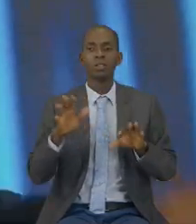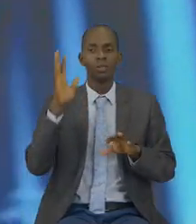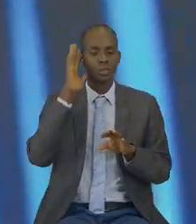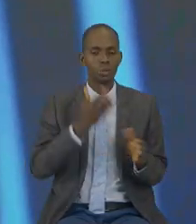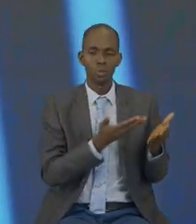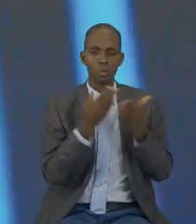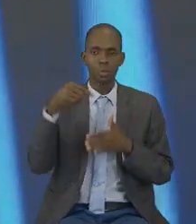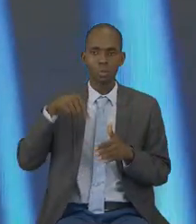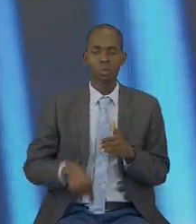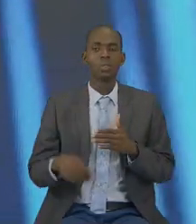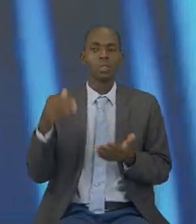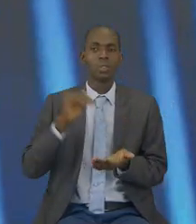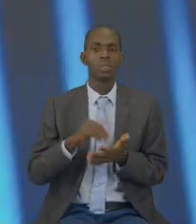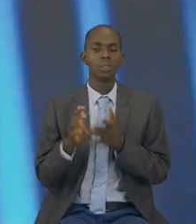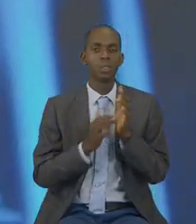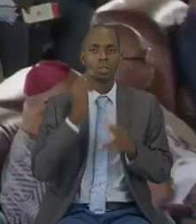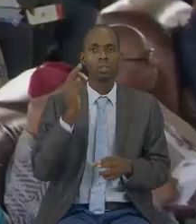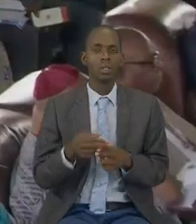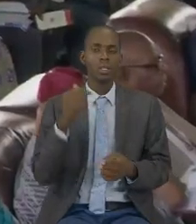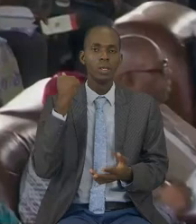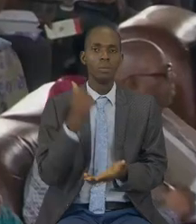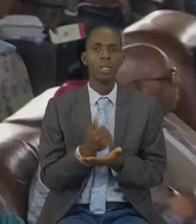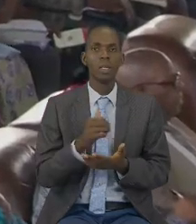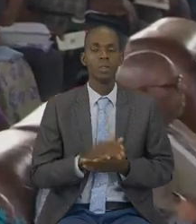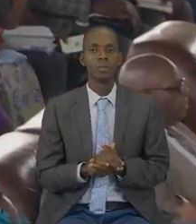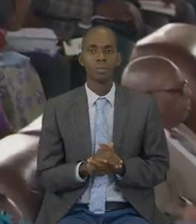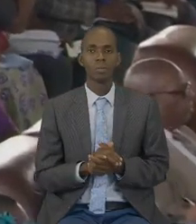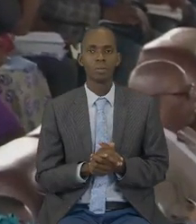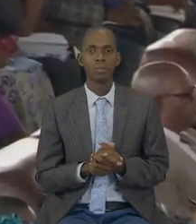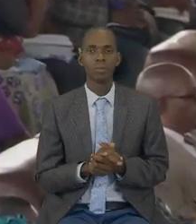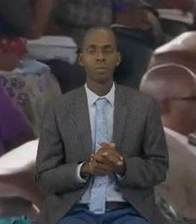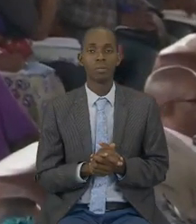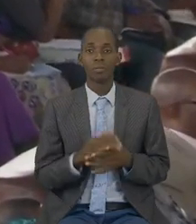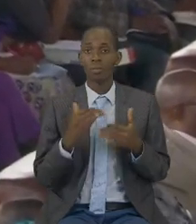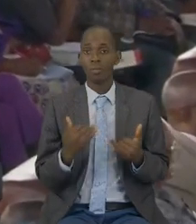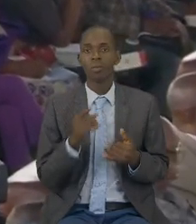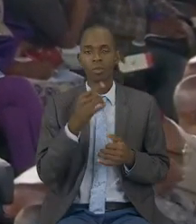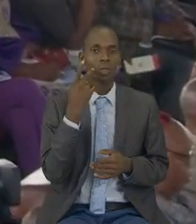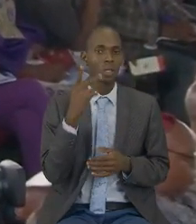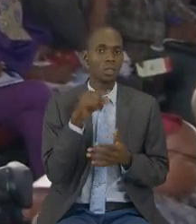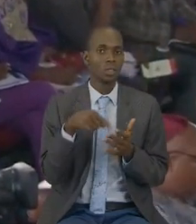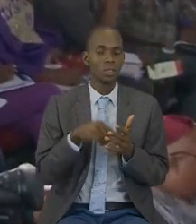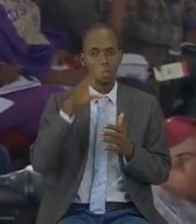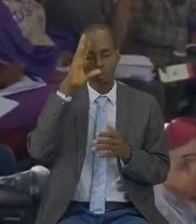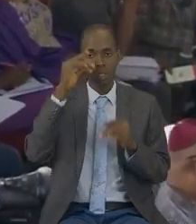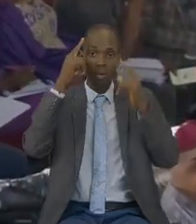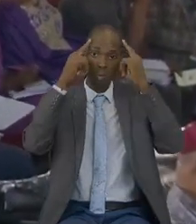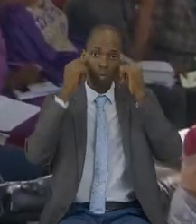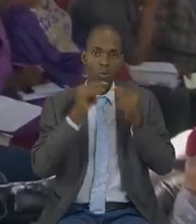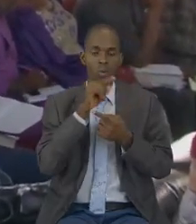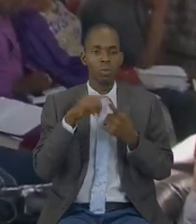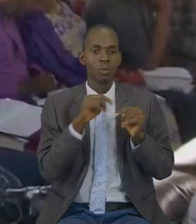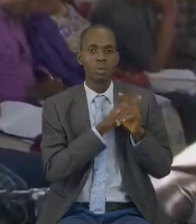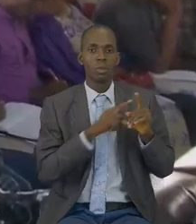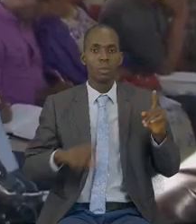you back again, in Jesus' name. Now, you see this Moses, when the Lord spoke to